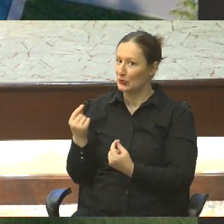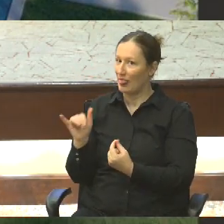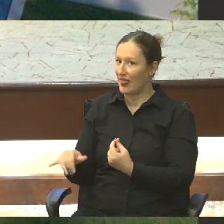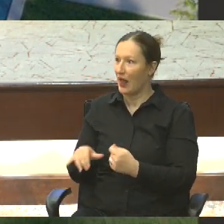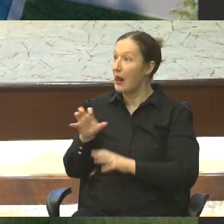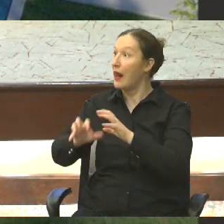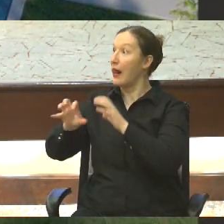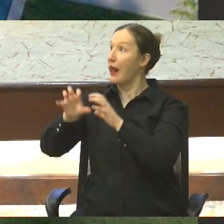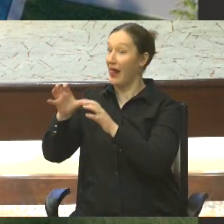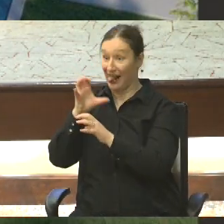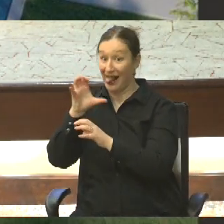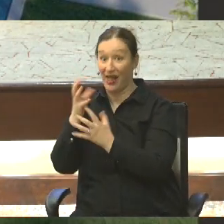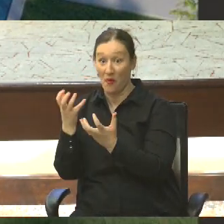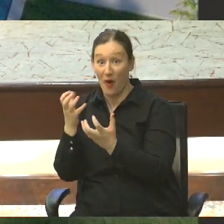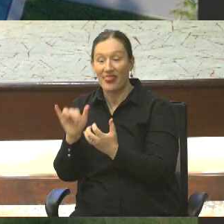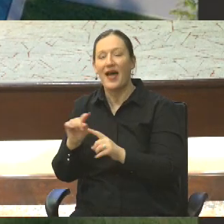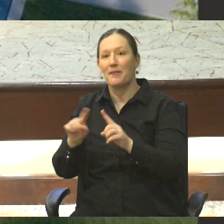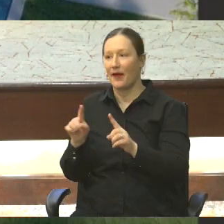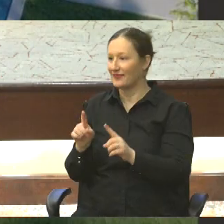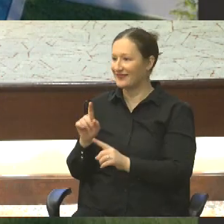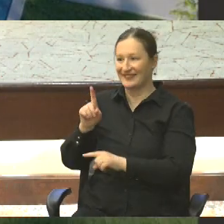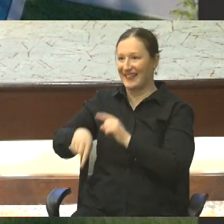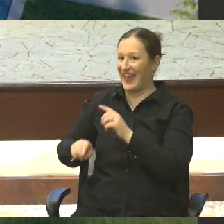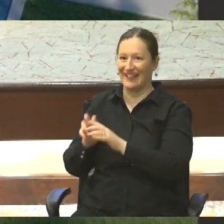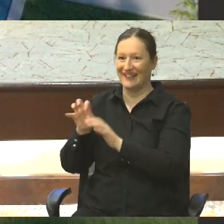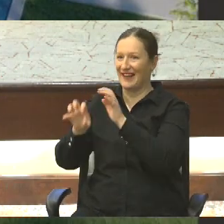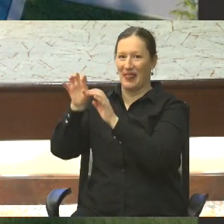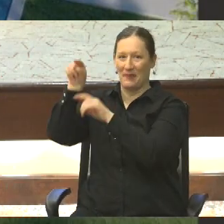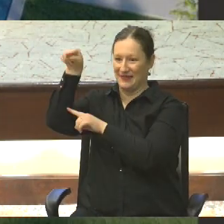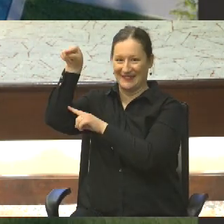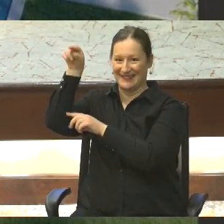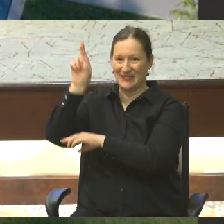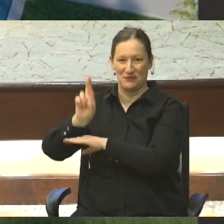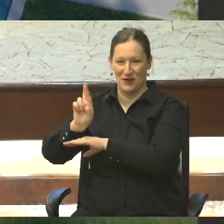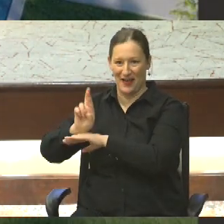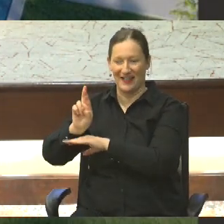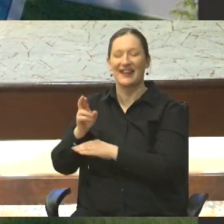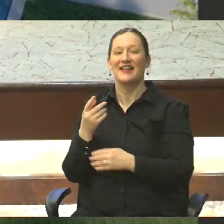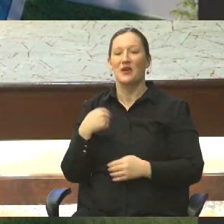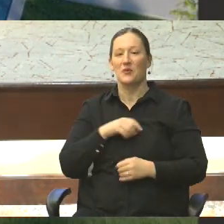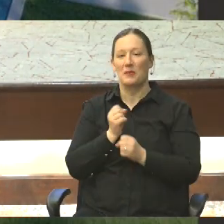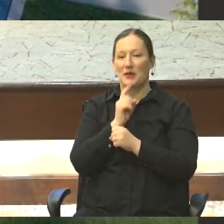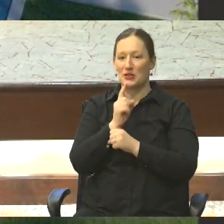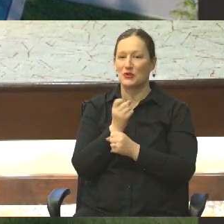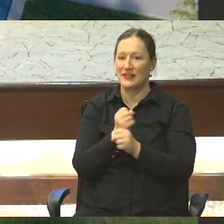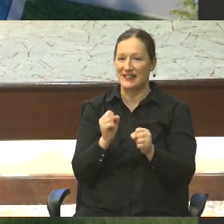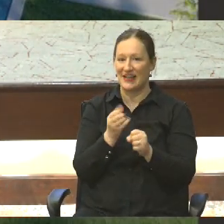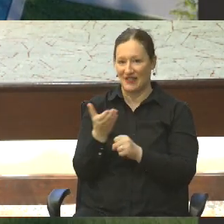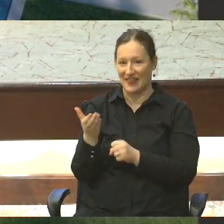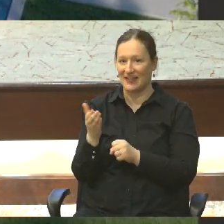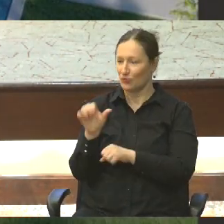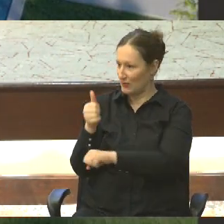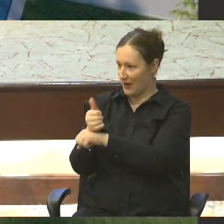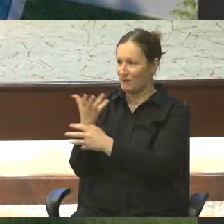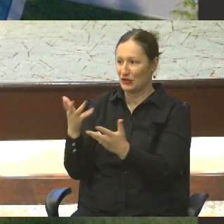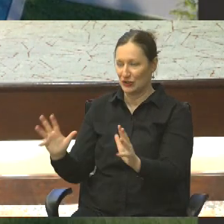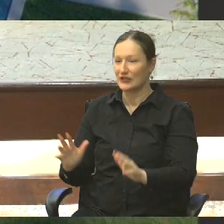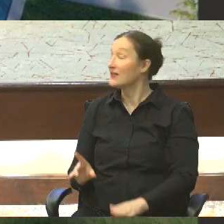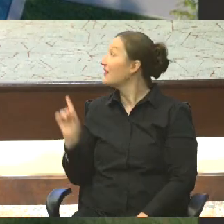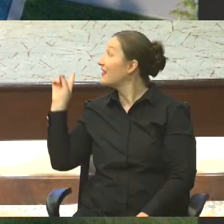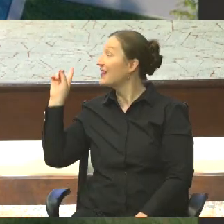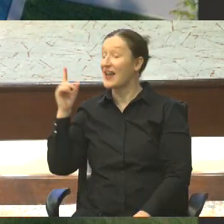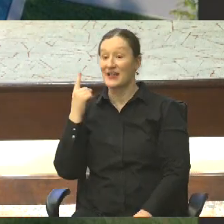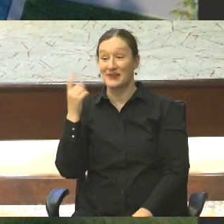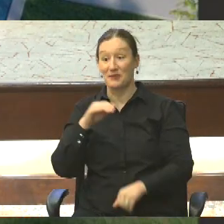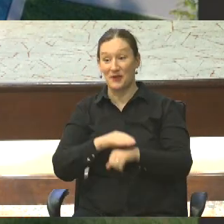best of them. Right. So we will make sure it is a towering structure, making sure that those safety features are in place. We'll have someone on staff to regularly grease the